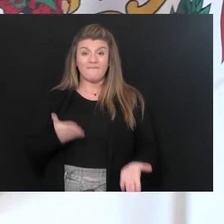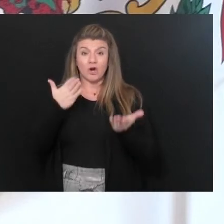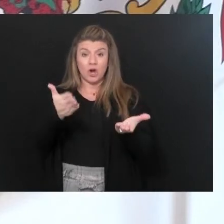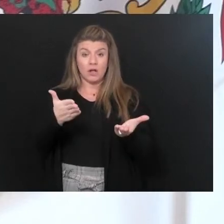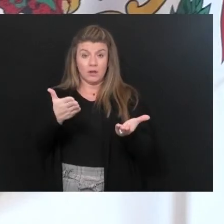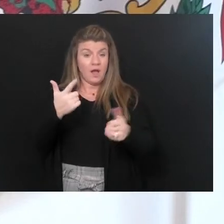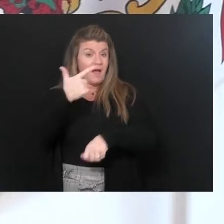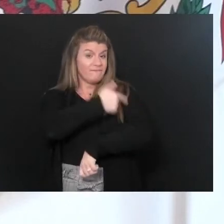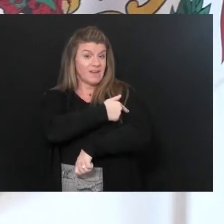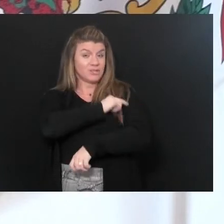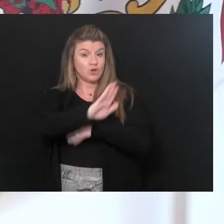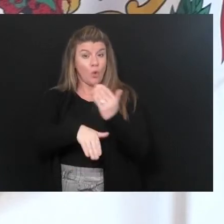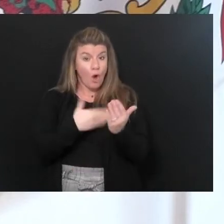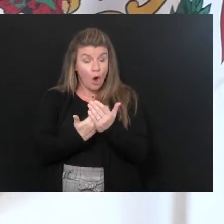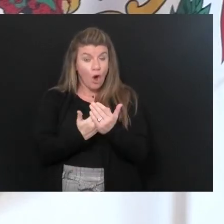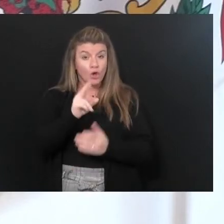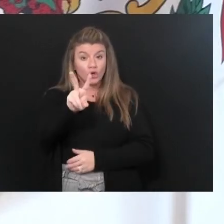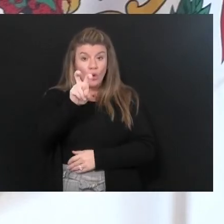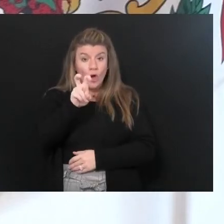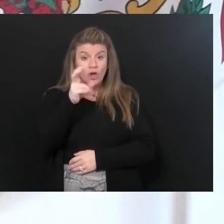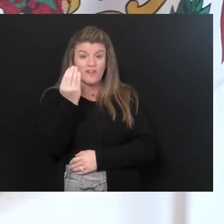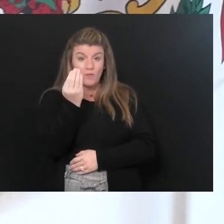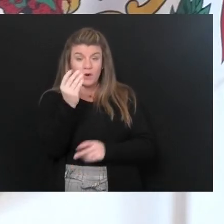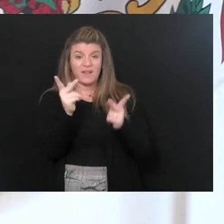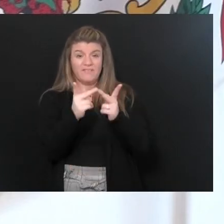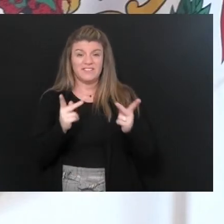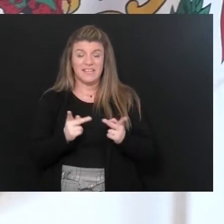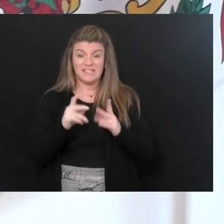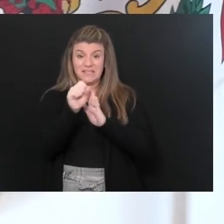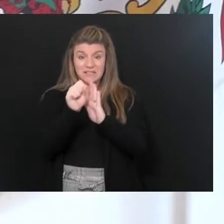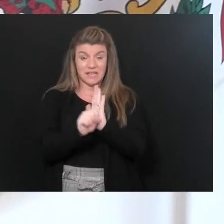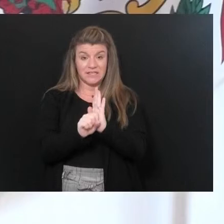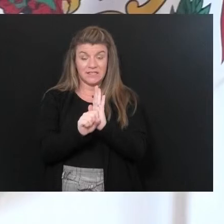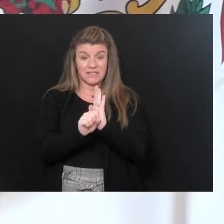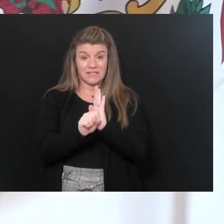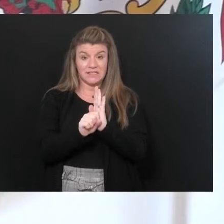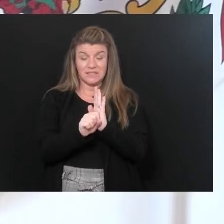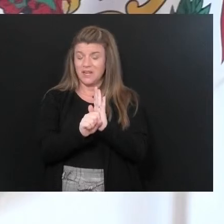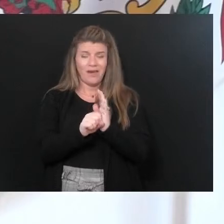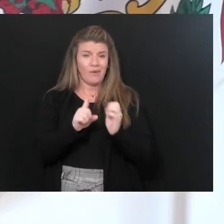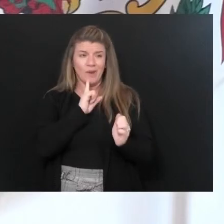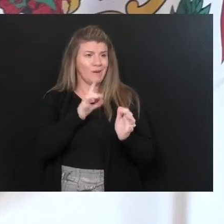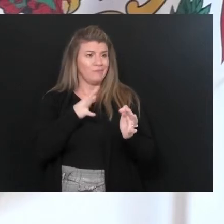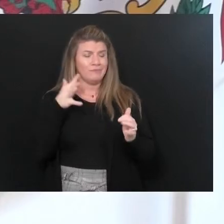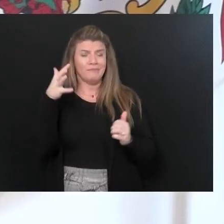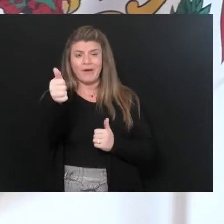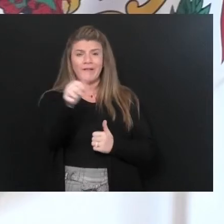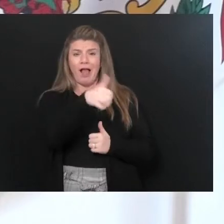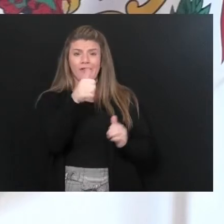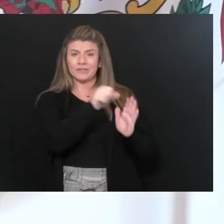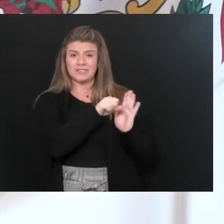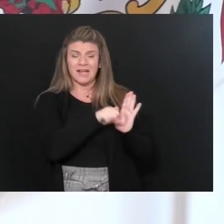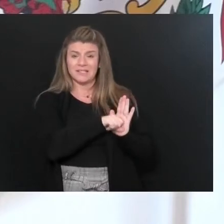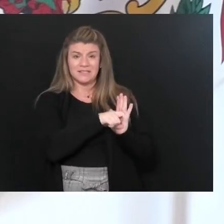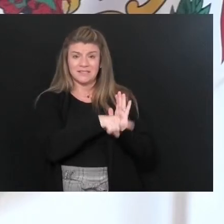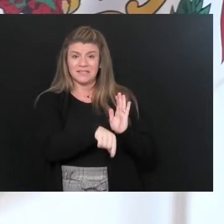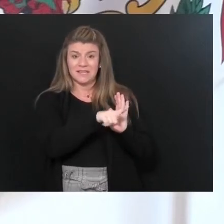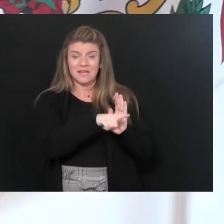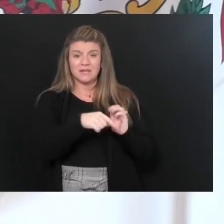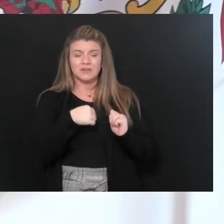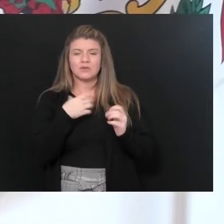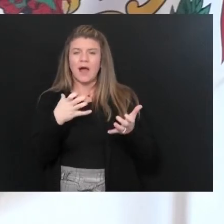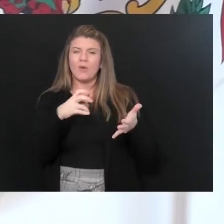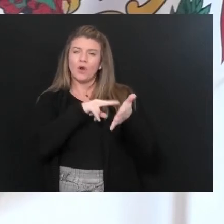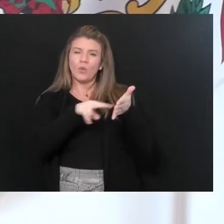vaccines to all 214 facilities in the state, far ahead of any other state. And I want to just read this